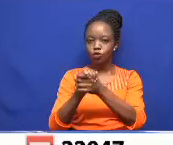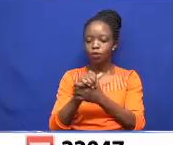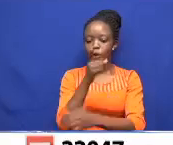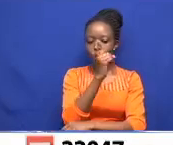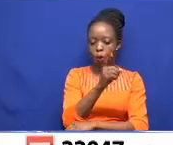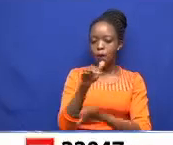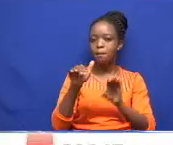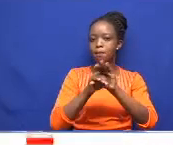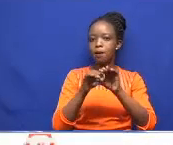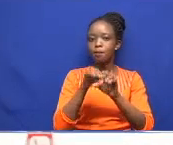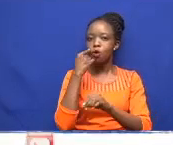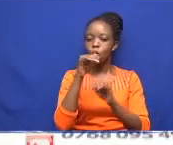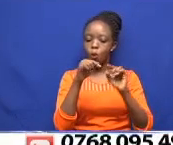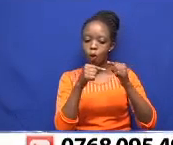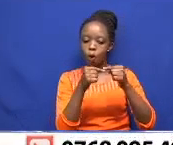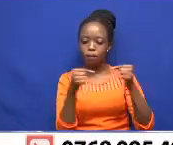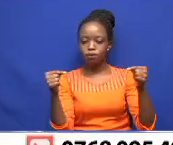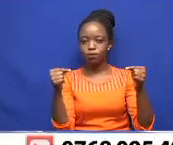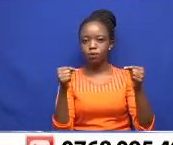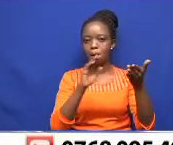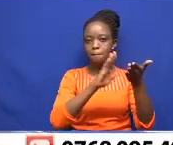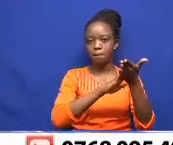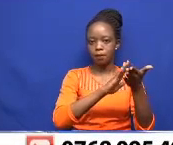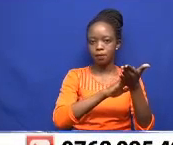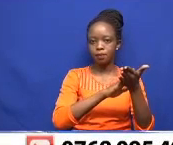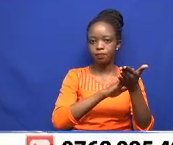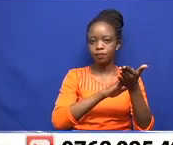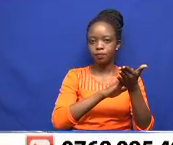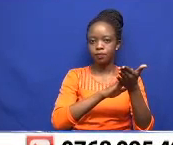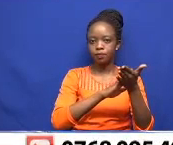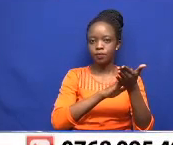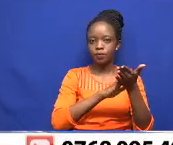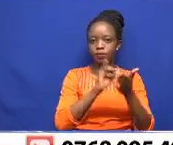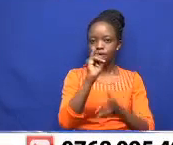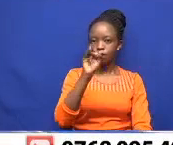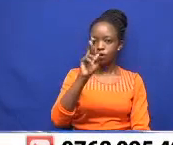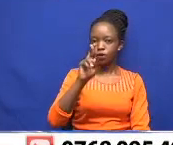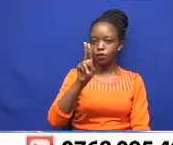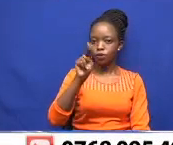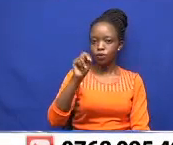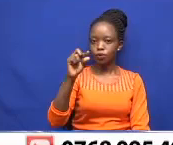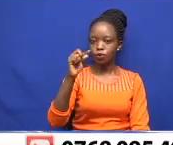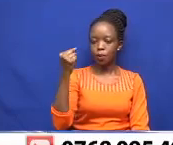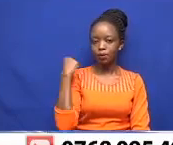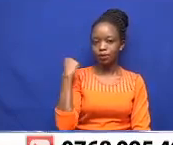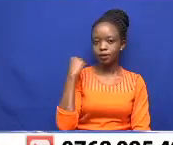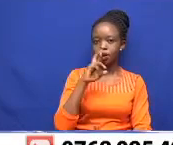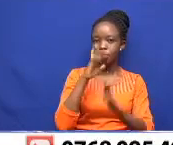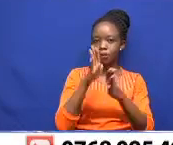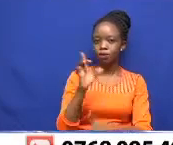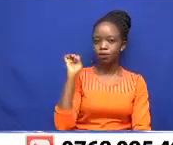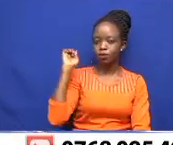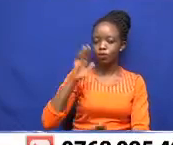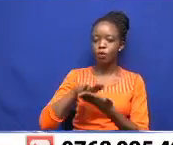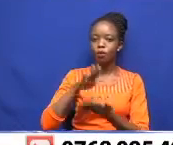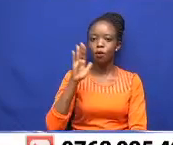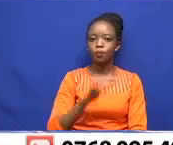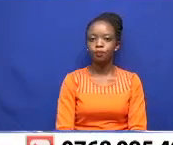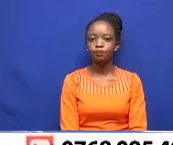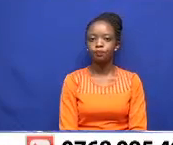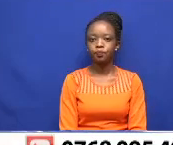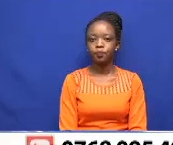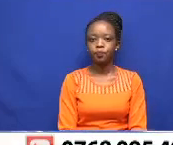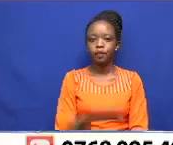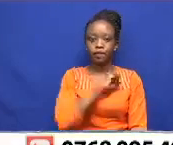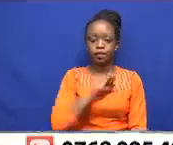members who opposed the amendments issued by Minority Whip Irungu Kang'ata yesterday. Elizabeth Mutuku with the details. The